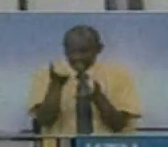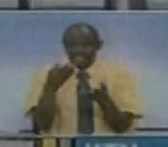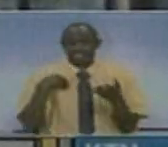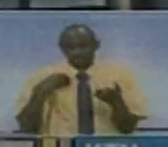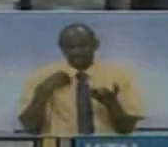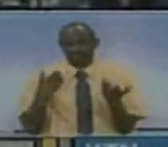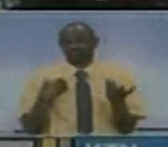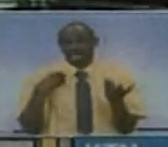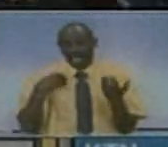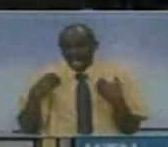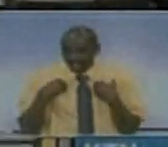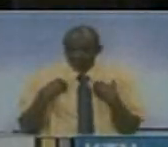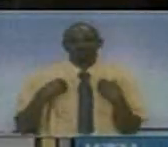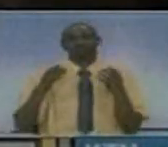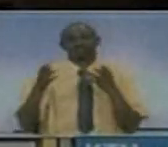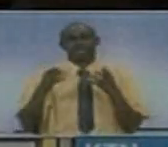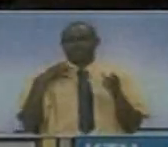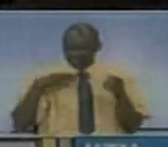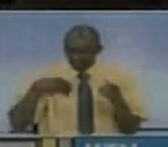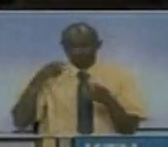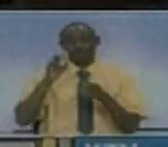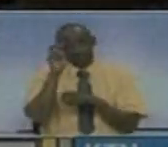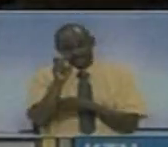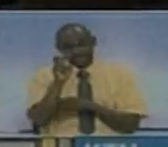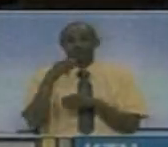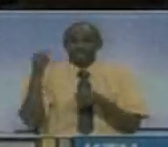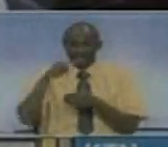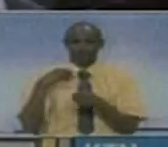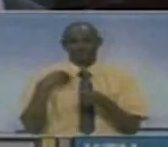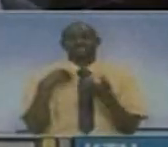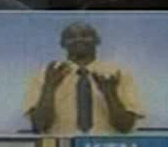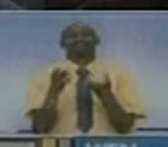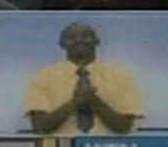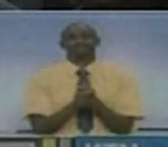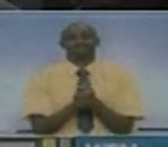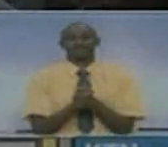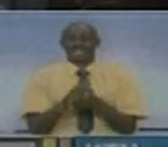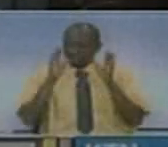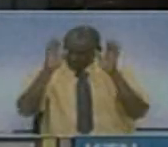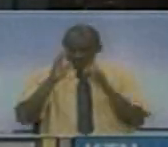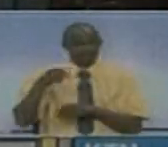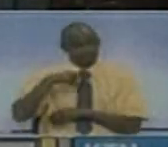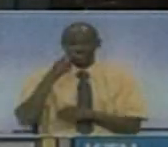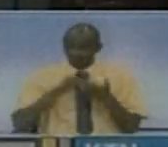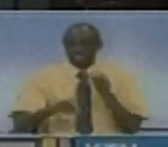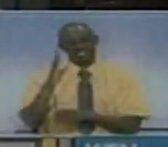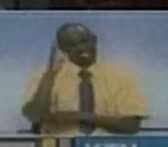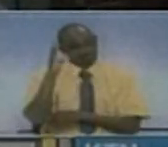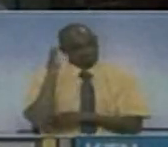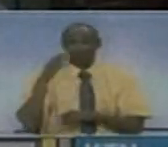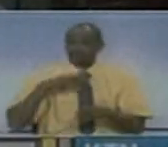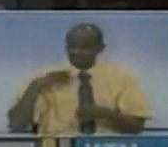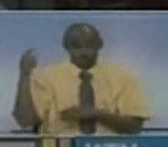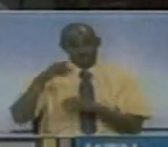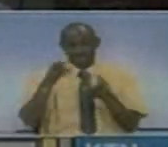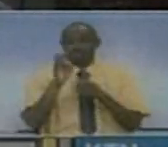gear up to host soccer diehards who will be taking advantage of the hospitality. The most important thing for us is security for the guys who will be